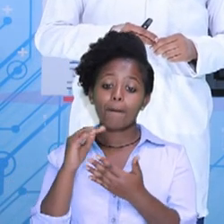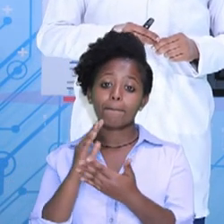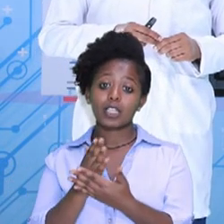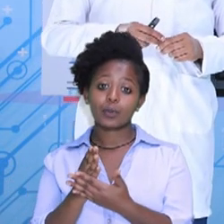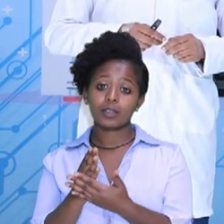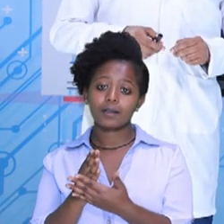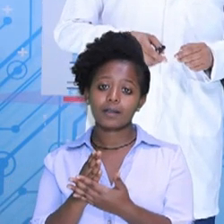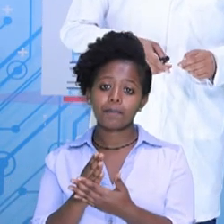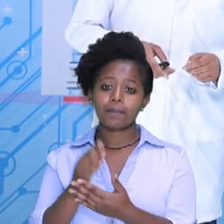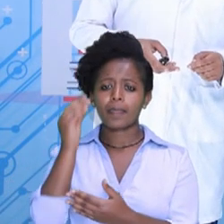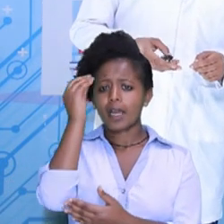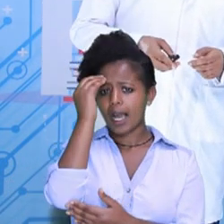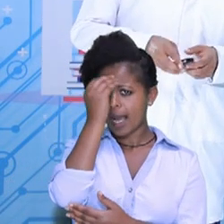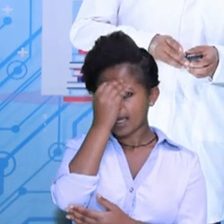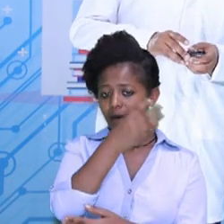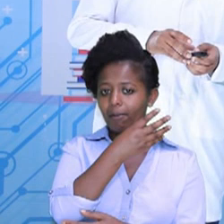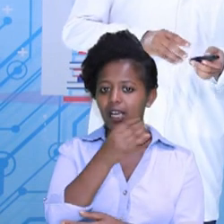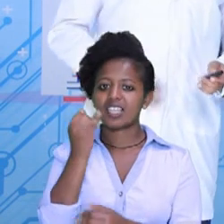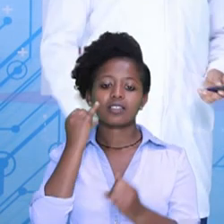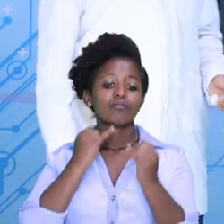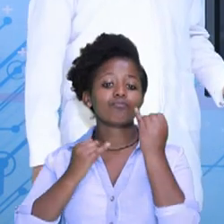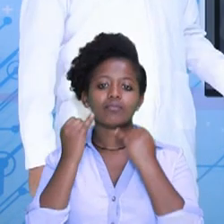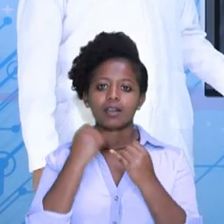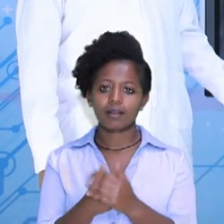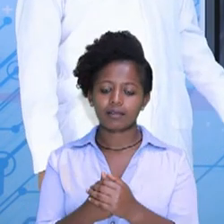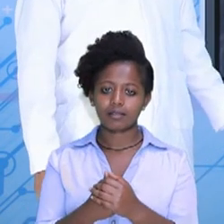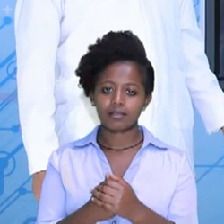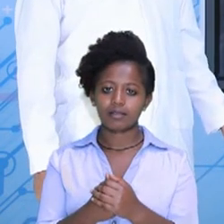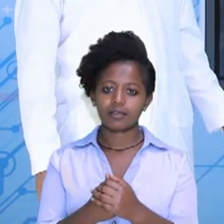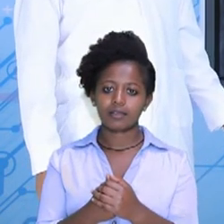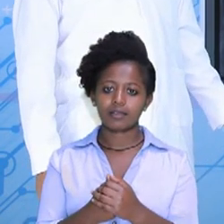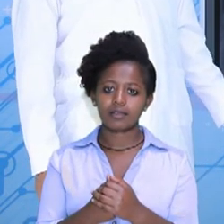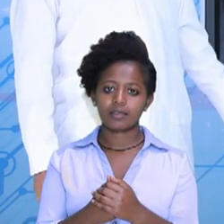between Arab and Israel.